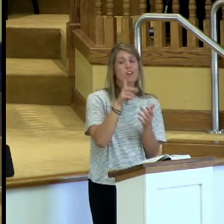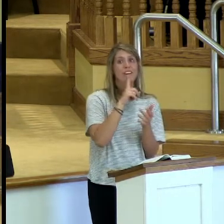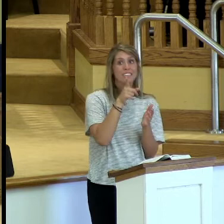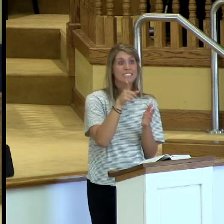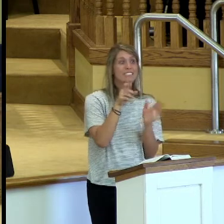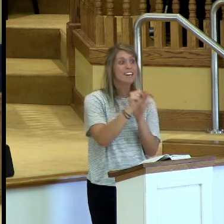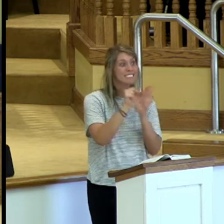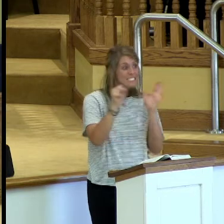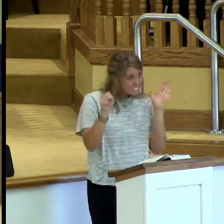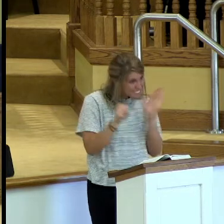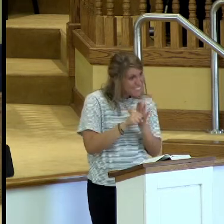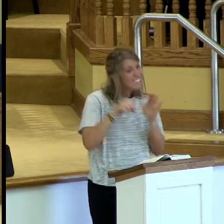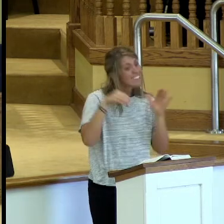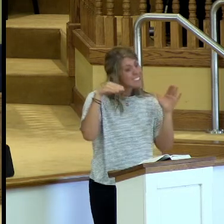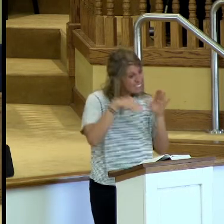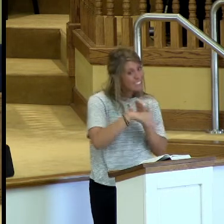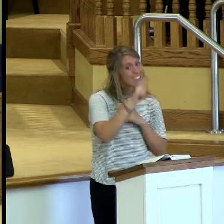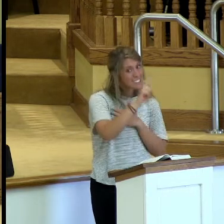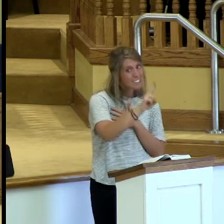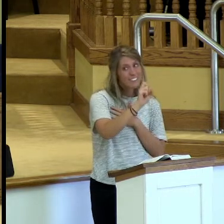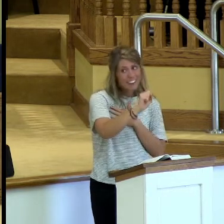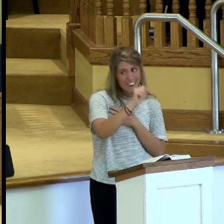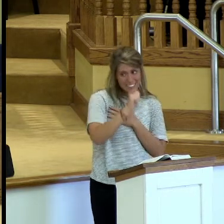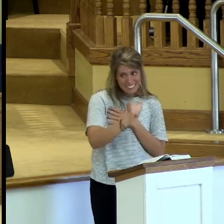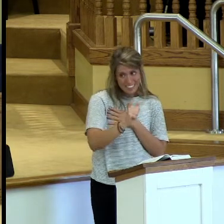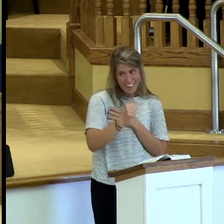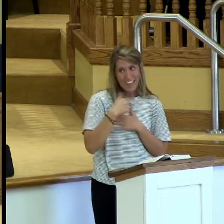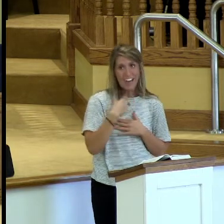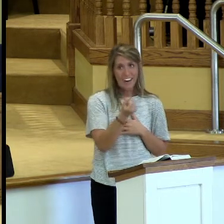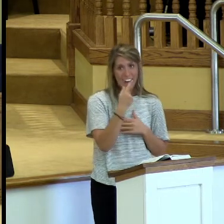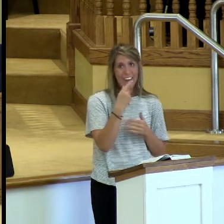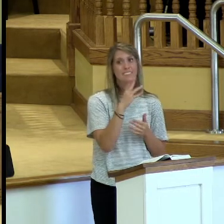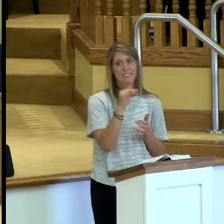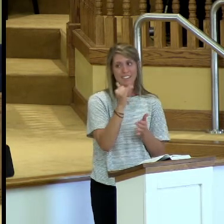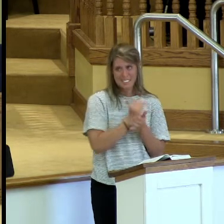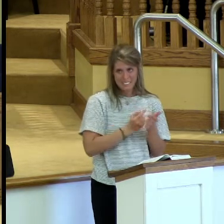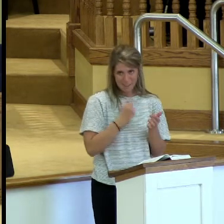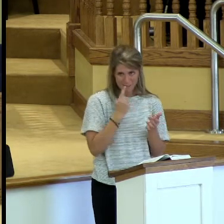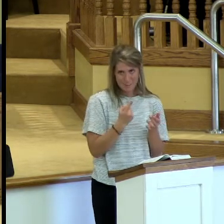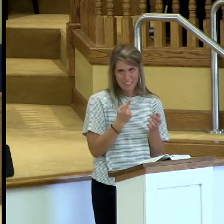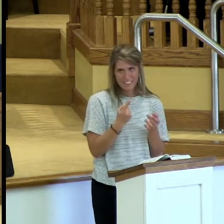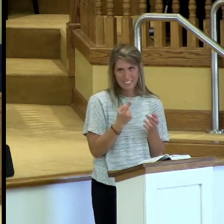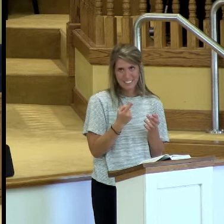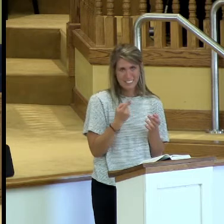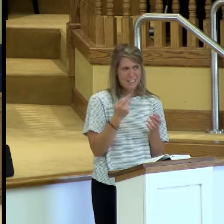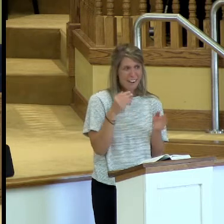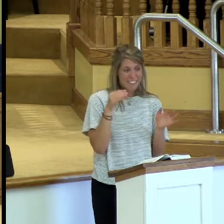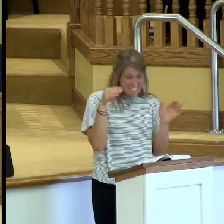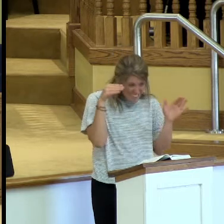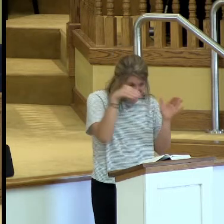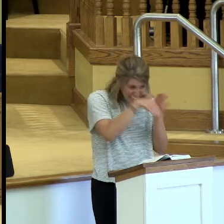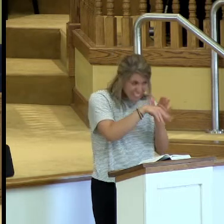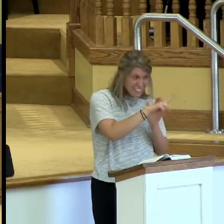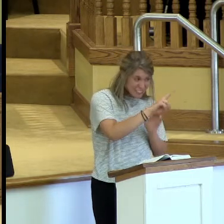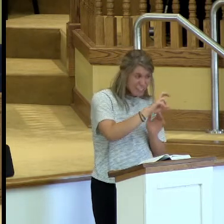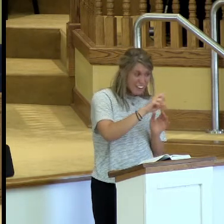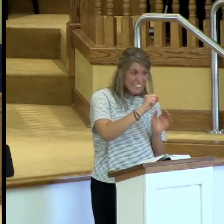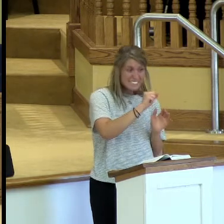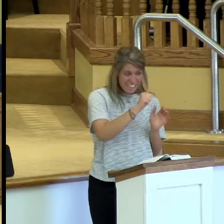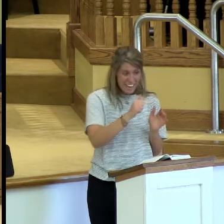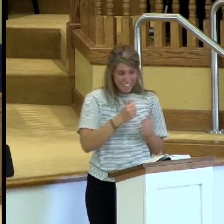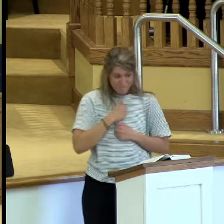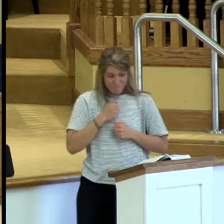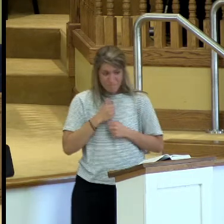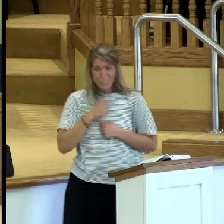is a state in the United States? I got asked by someone in the United States Navy